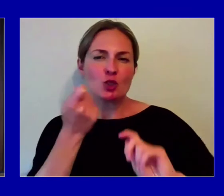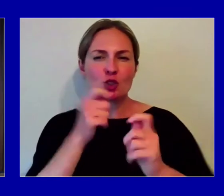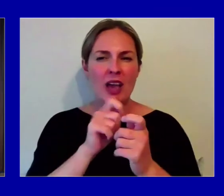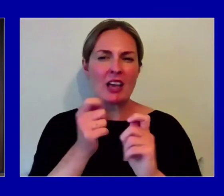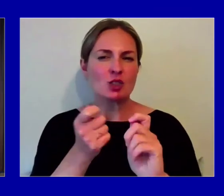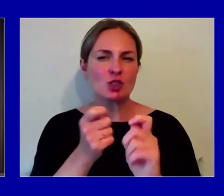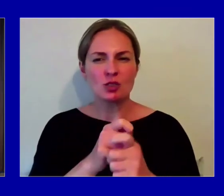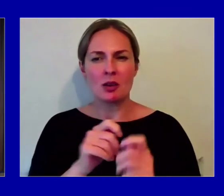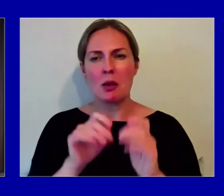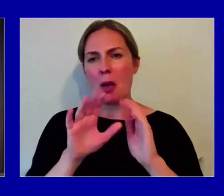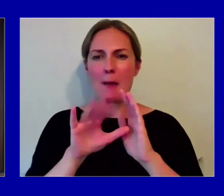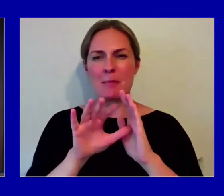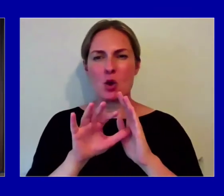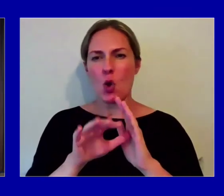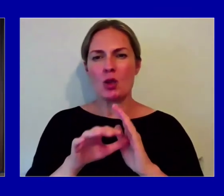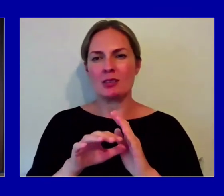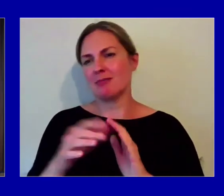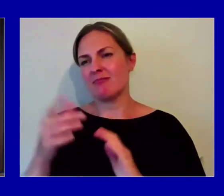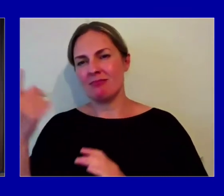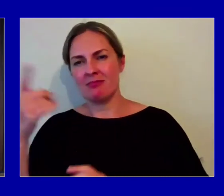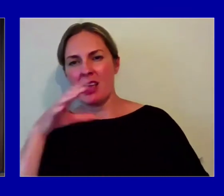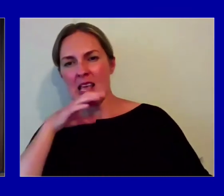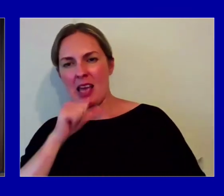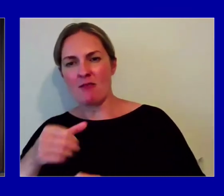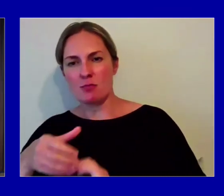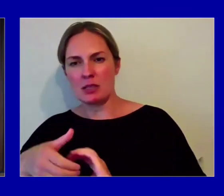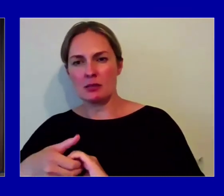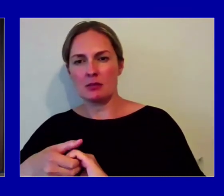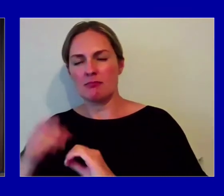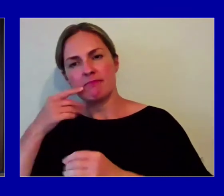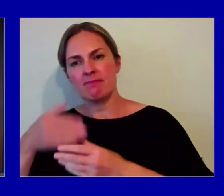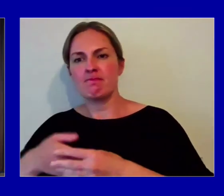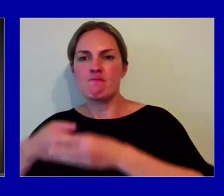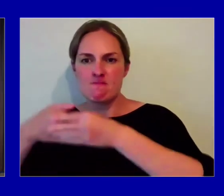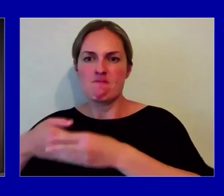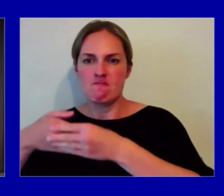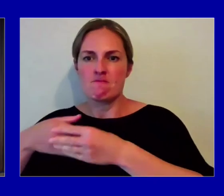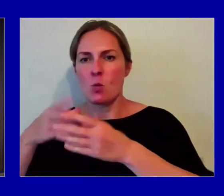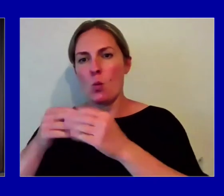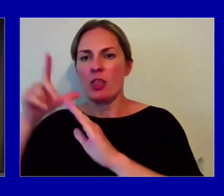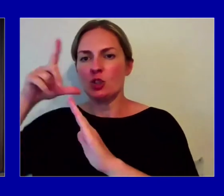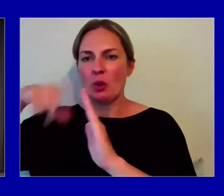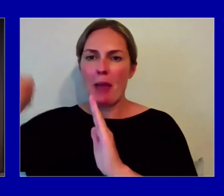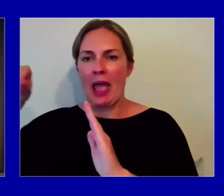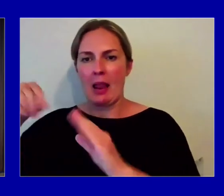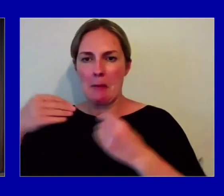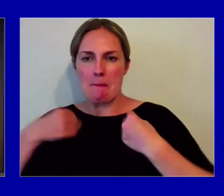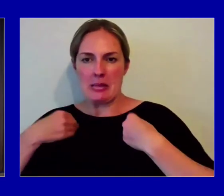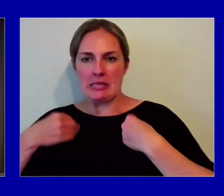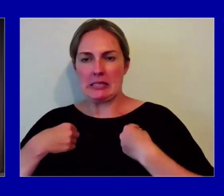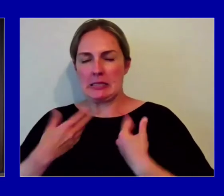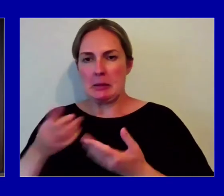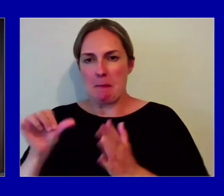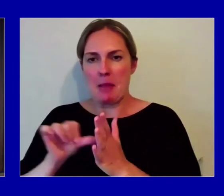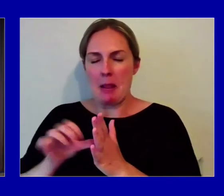someone has a deal with Japan, uh, to cut down our forest, to render into pulp so that we can have hamburger wrappers.